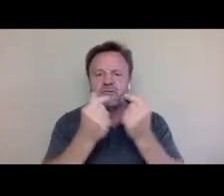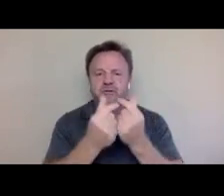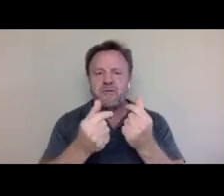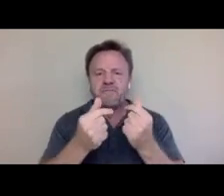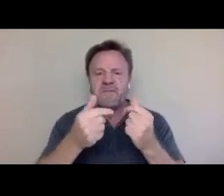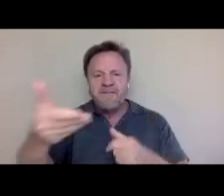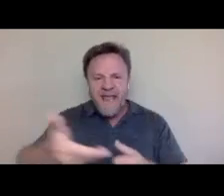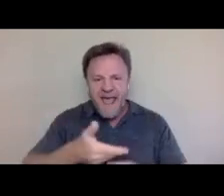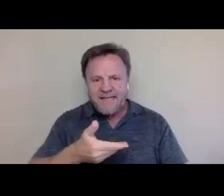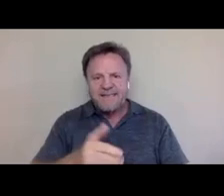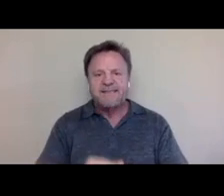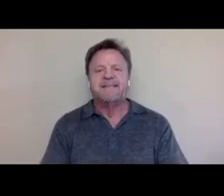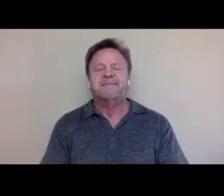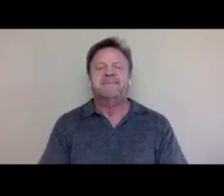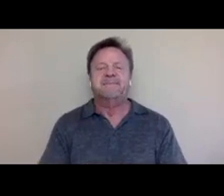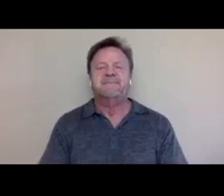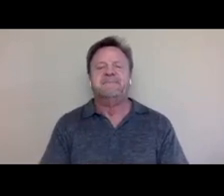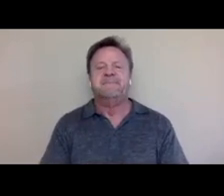slide.